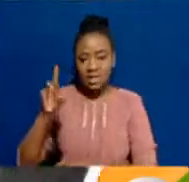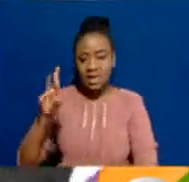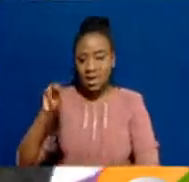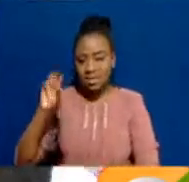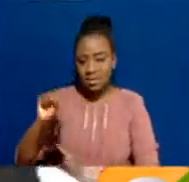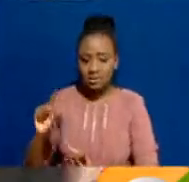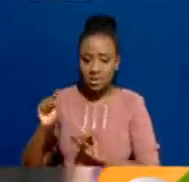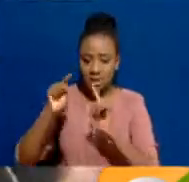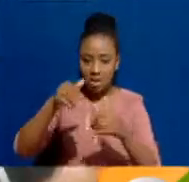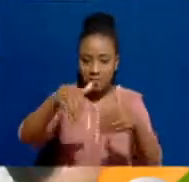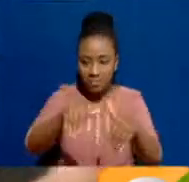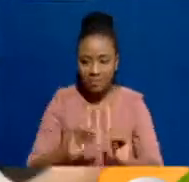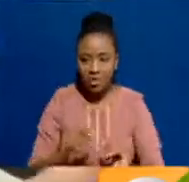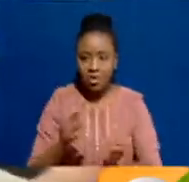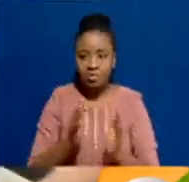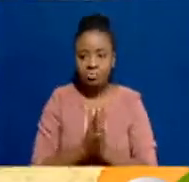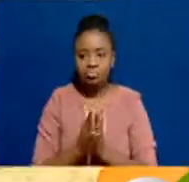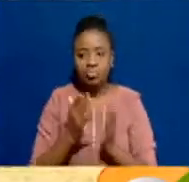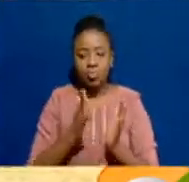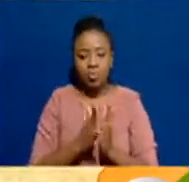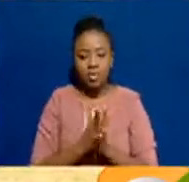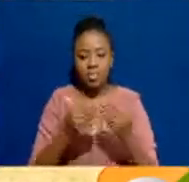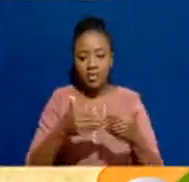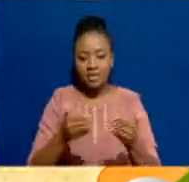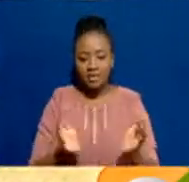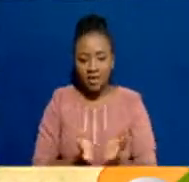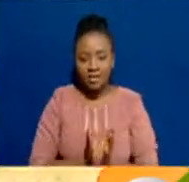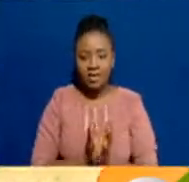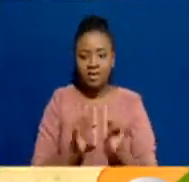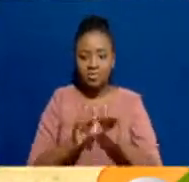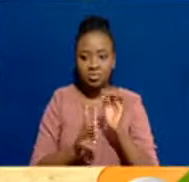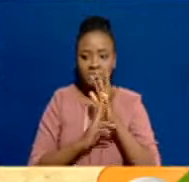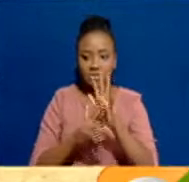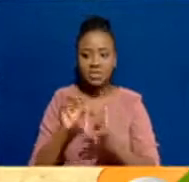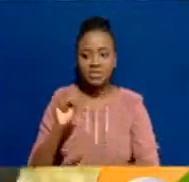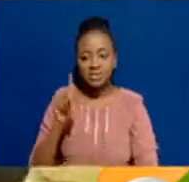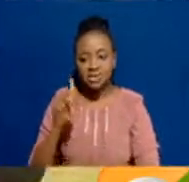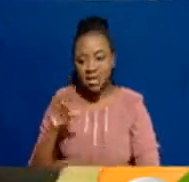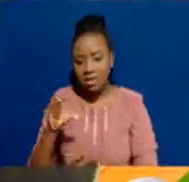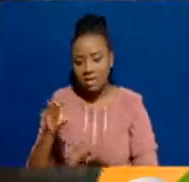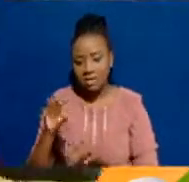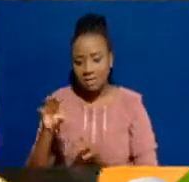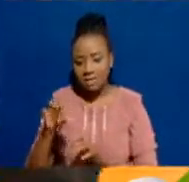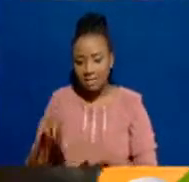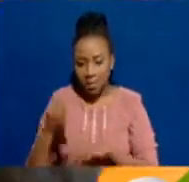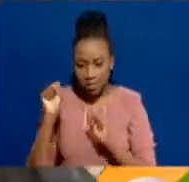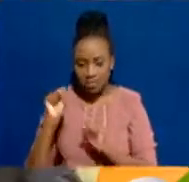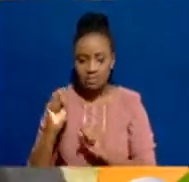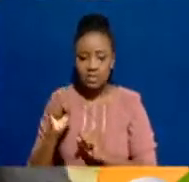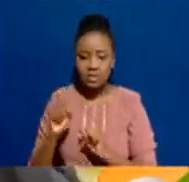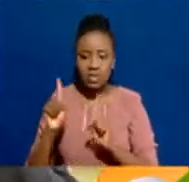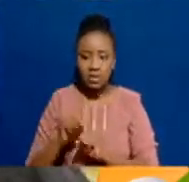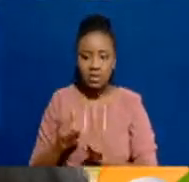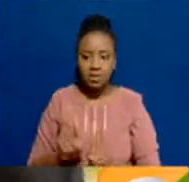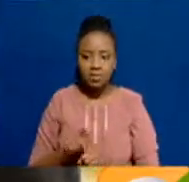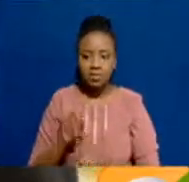funeral, condoled with the family on behalf of SK Masharia and the Royal Media